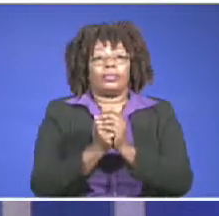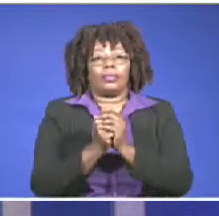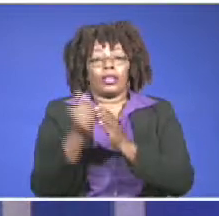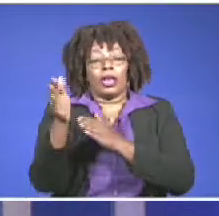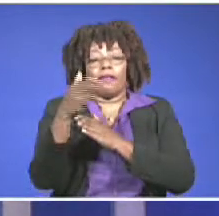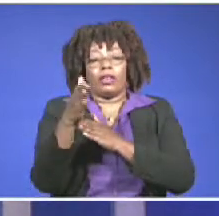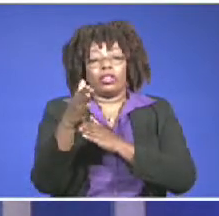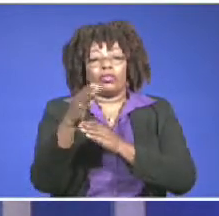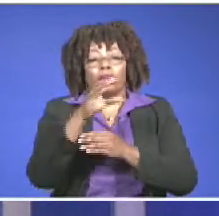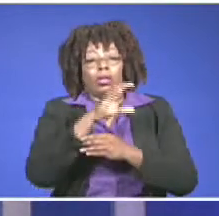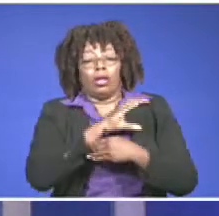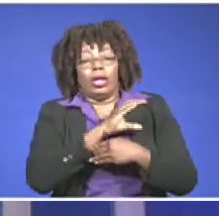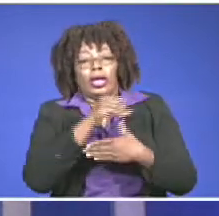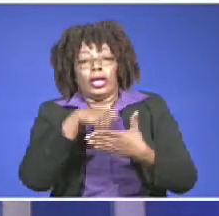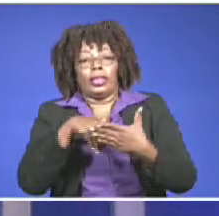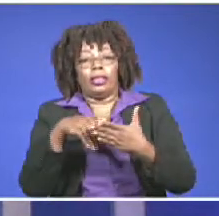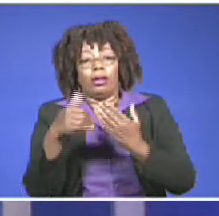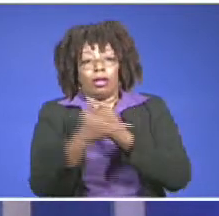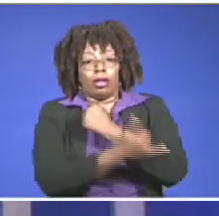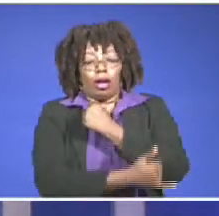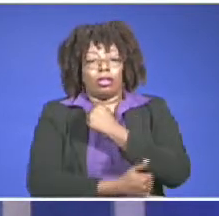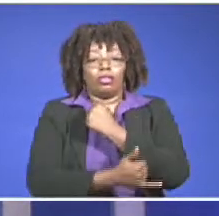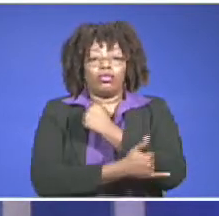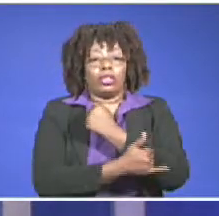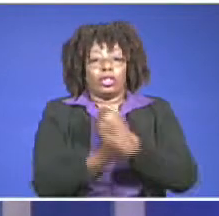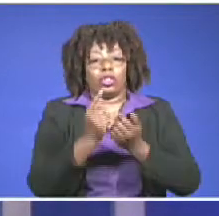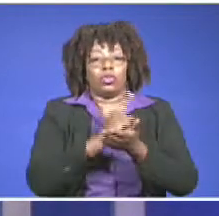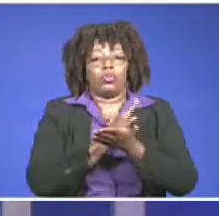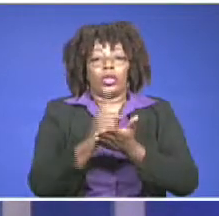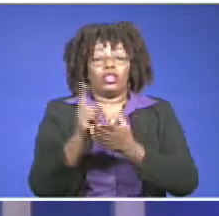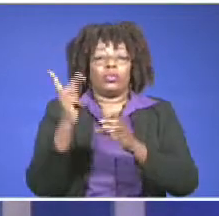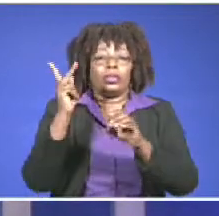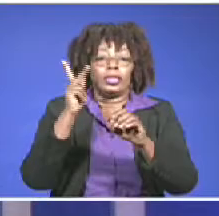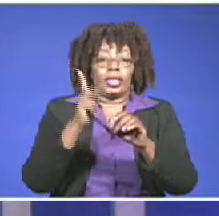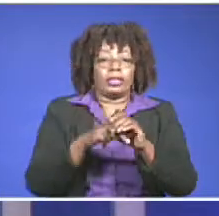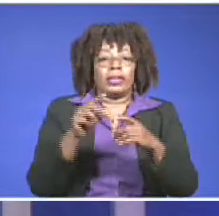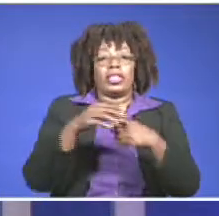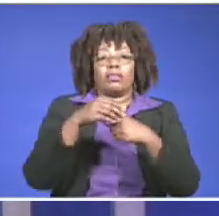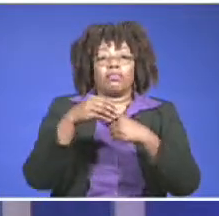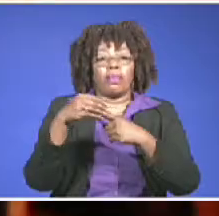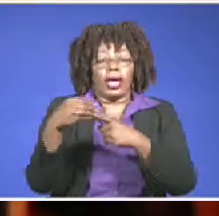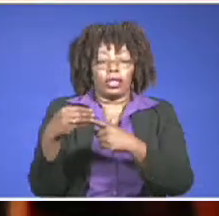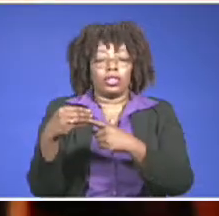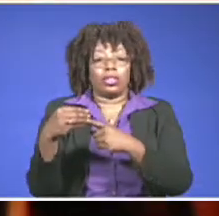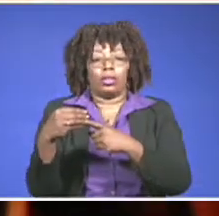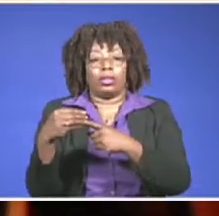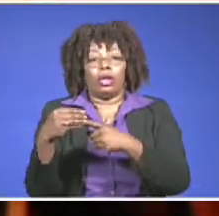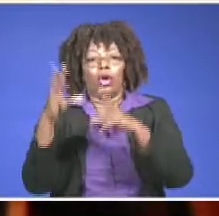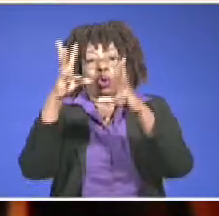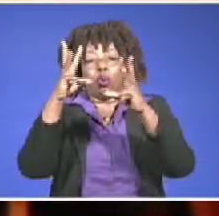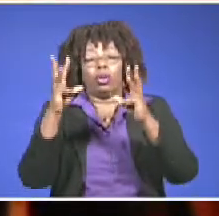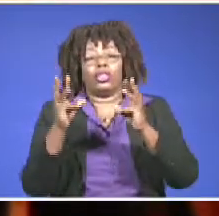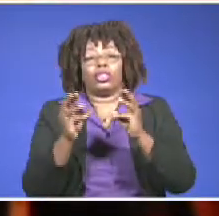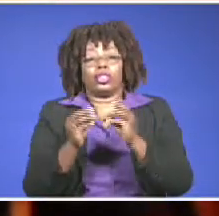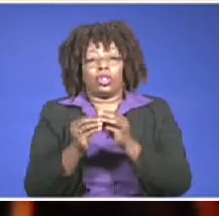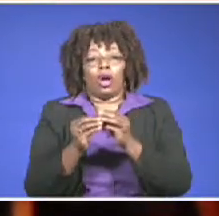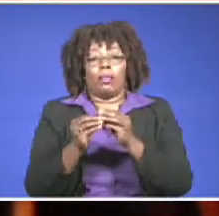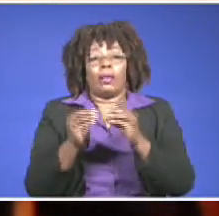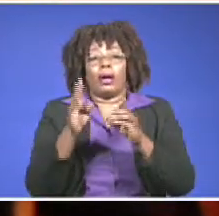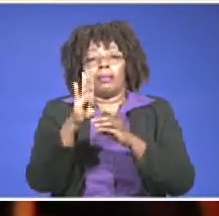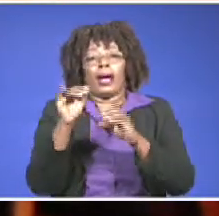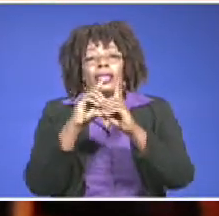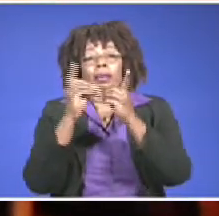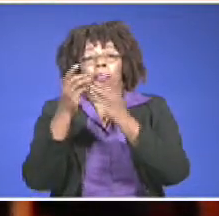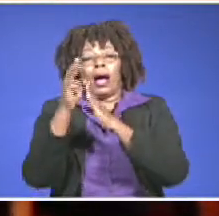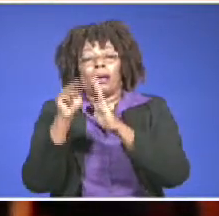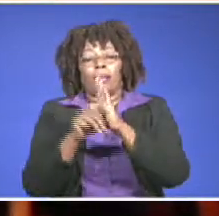Fisheries officers throughout the country were in the capital this week to participate in a special orientation and workshop organized by the Department